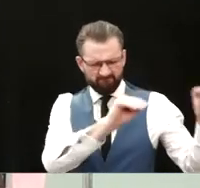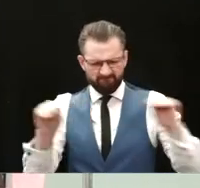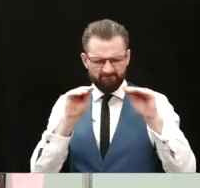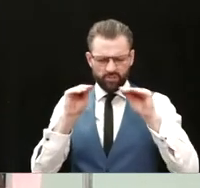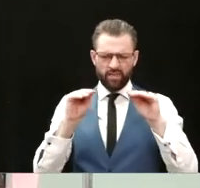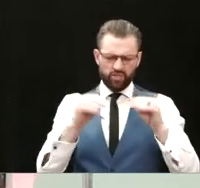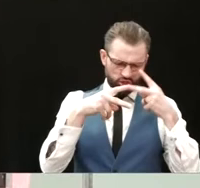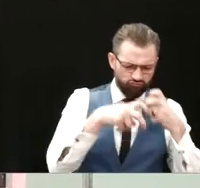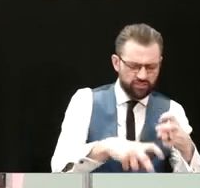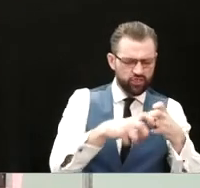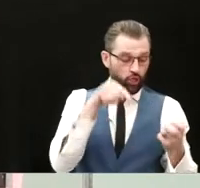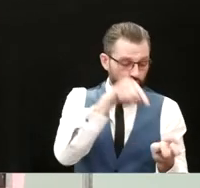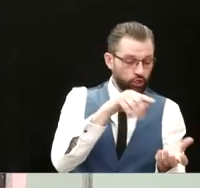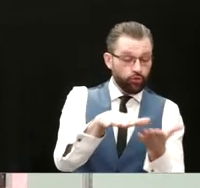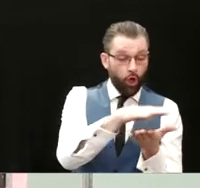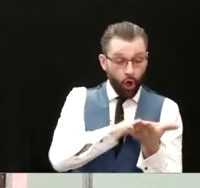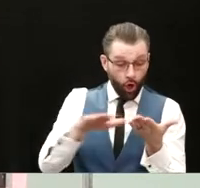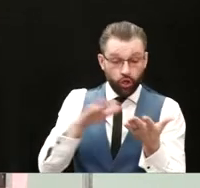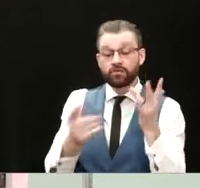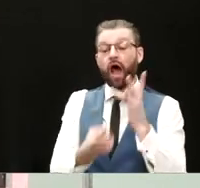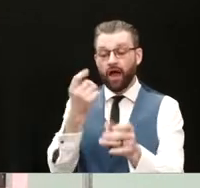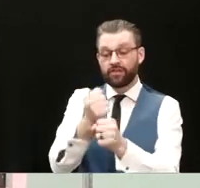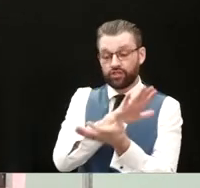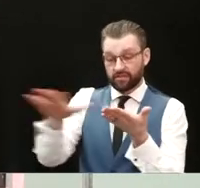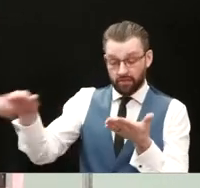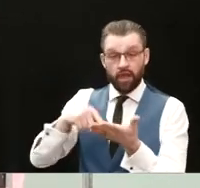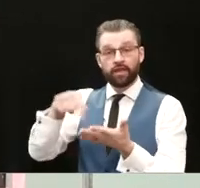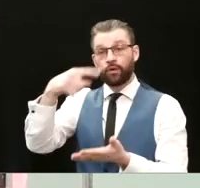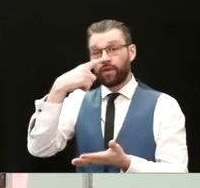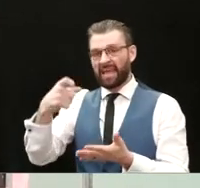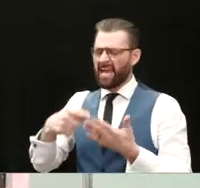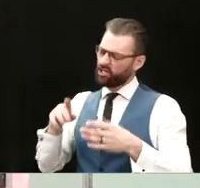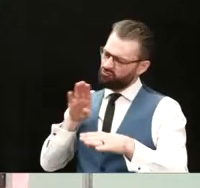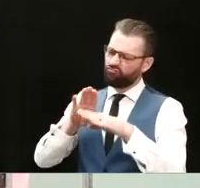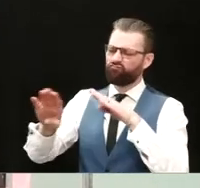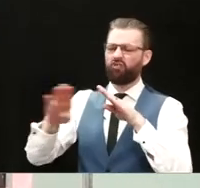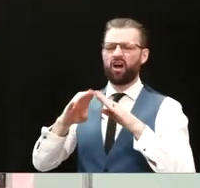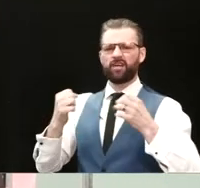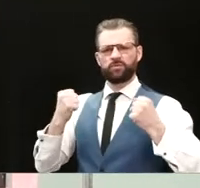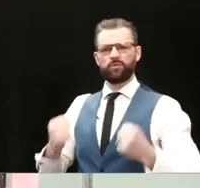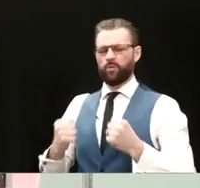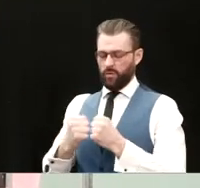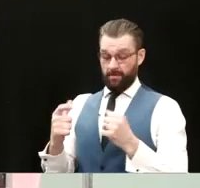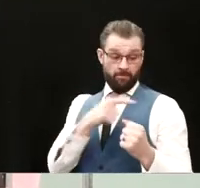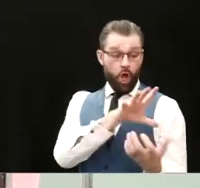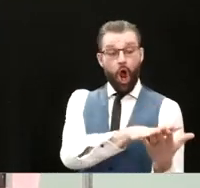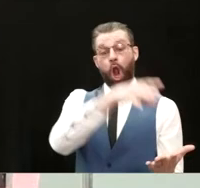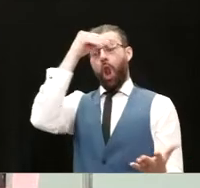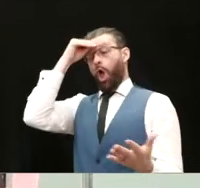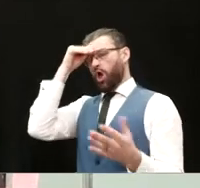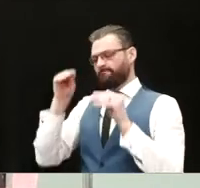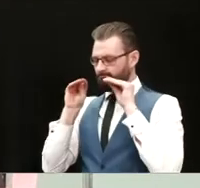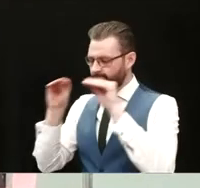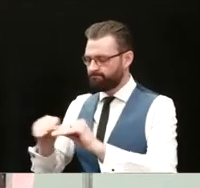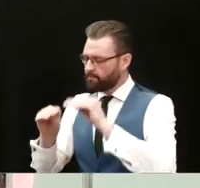and research about the Holocaust and other genocides. We will do our utmost to make sure that the lessons of such events are